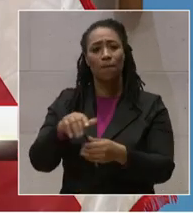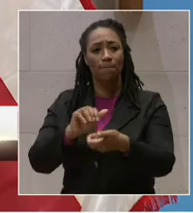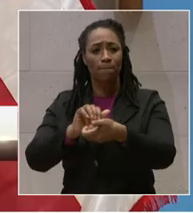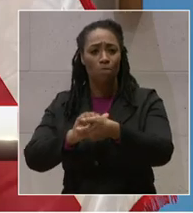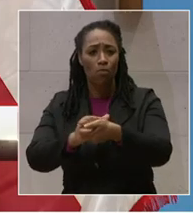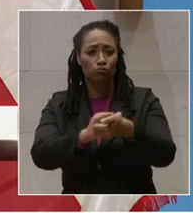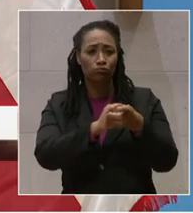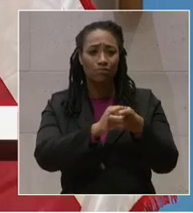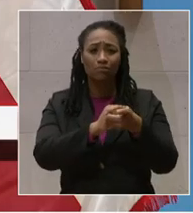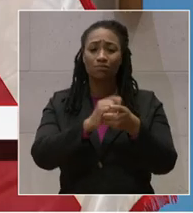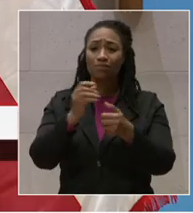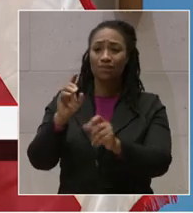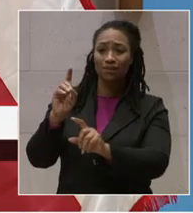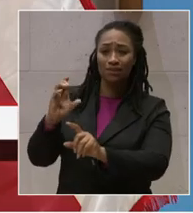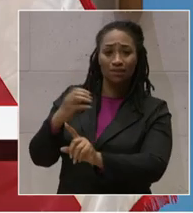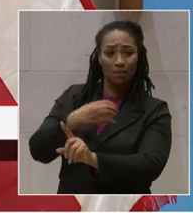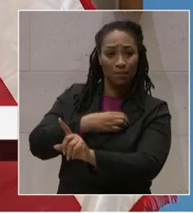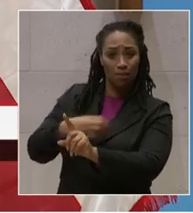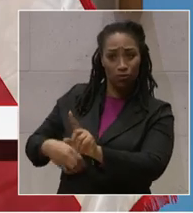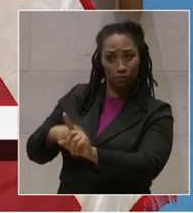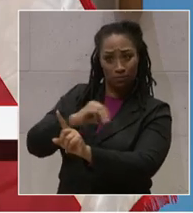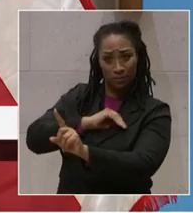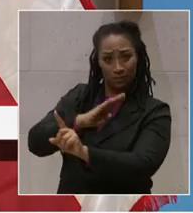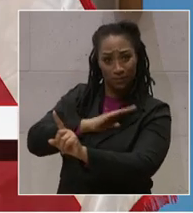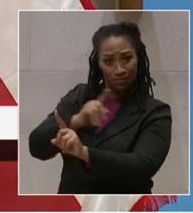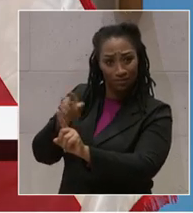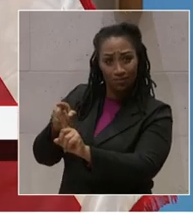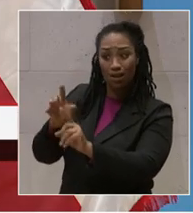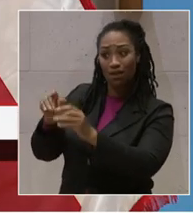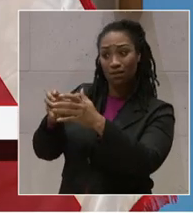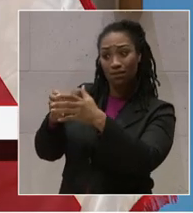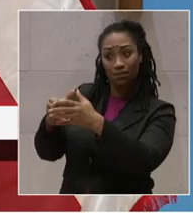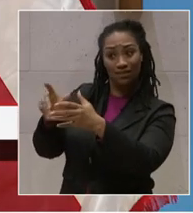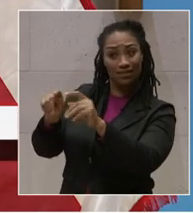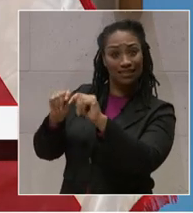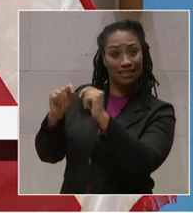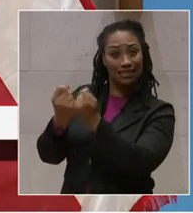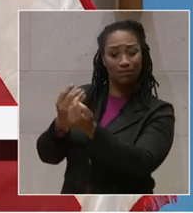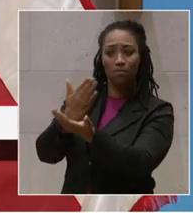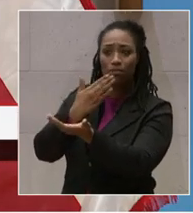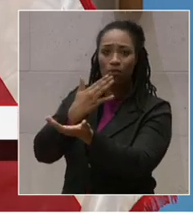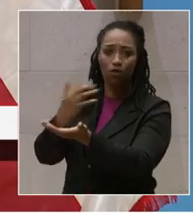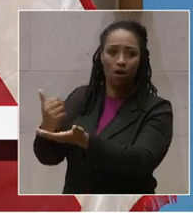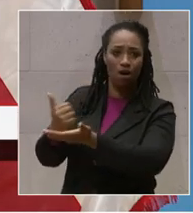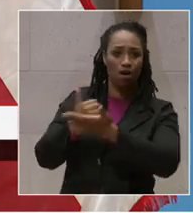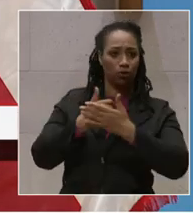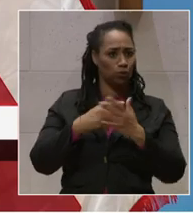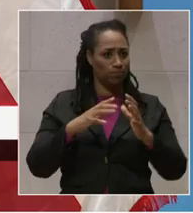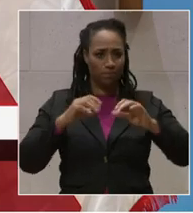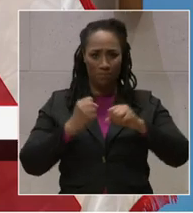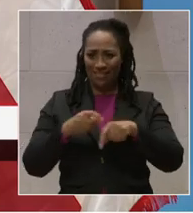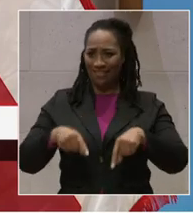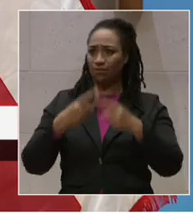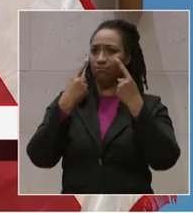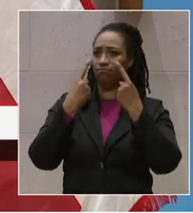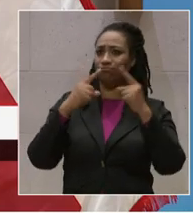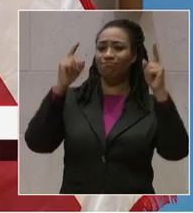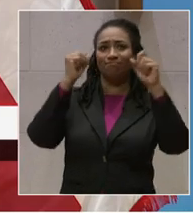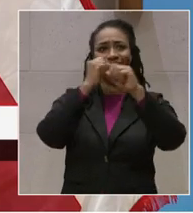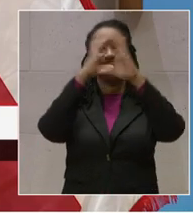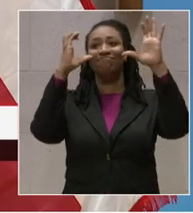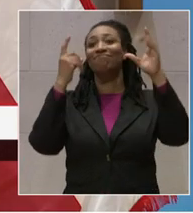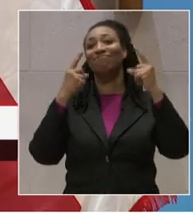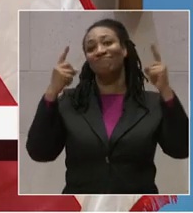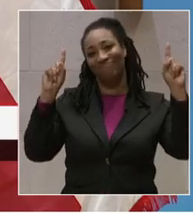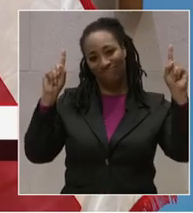Bowser and her team for assisting us in pulling this vision together. That is a key part of coming